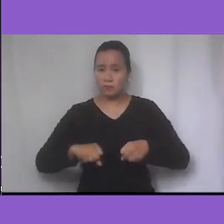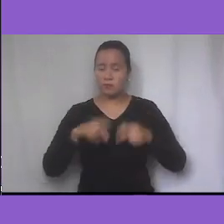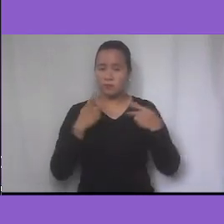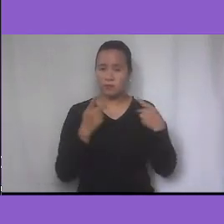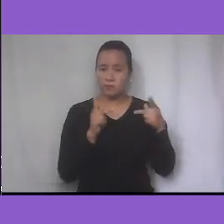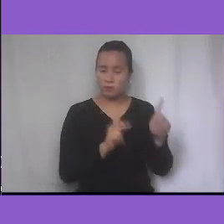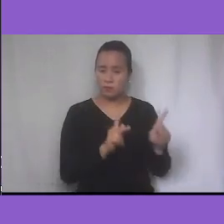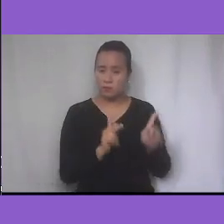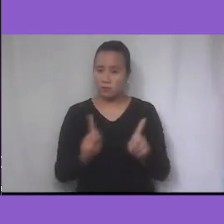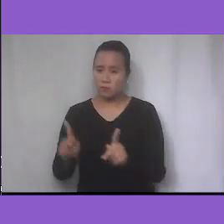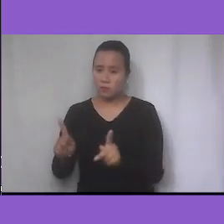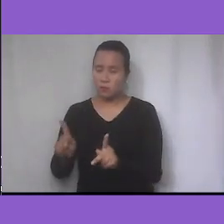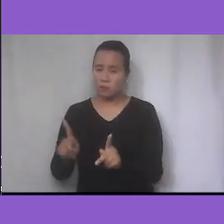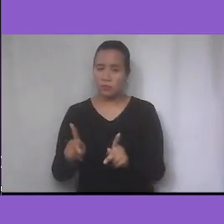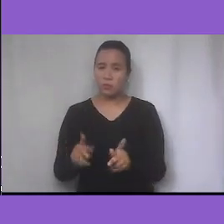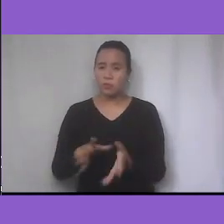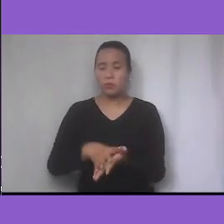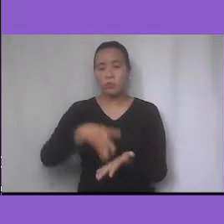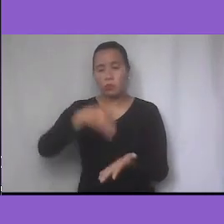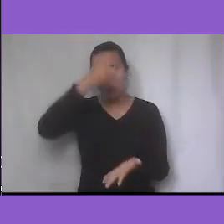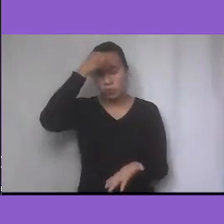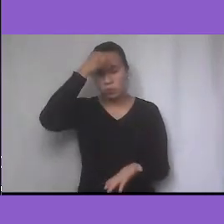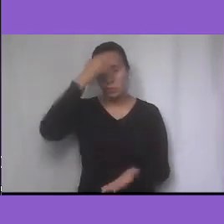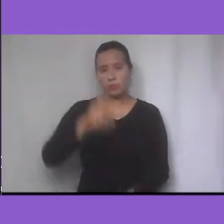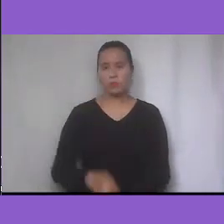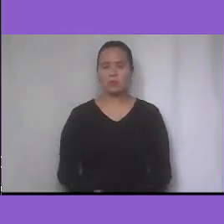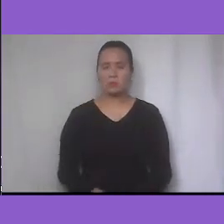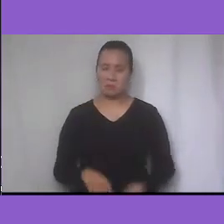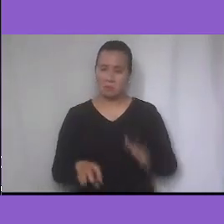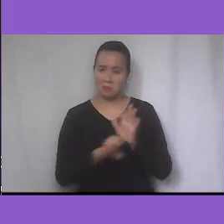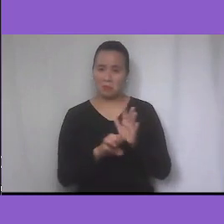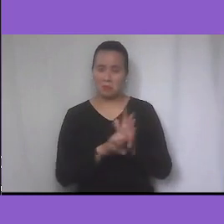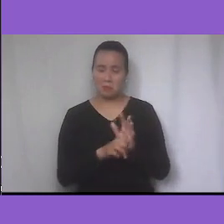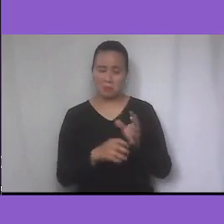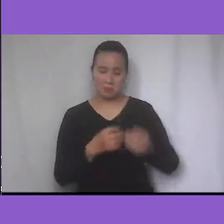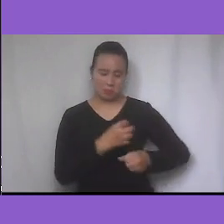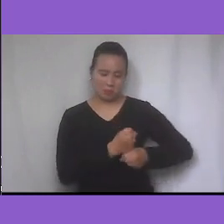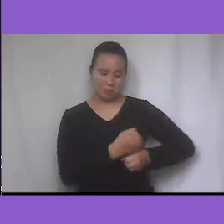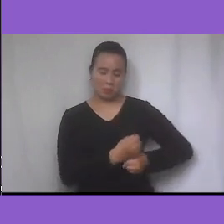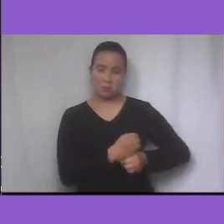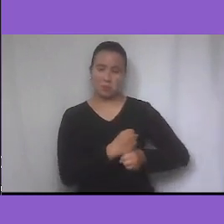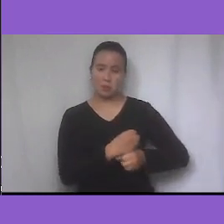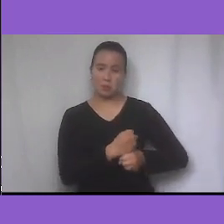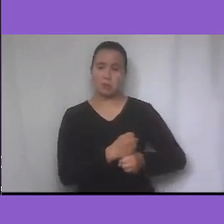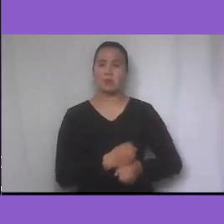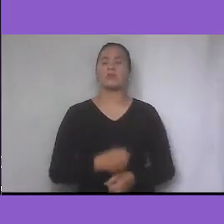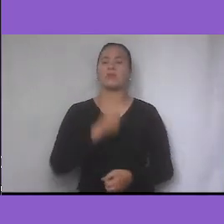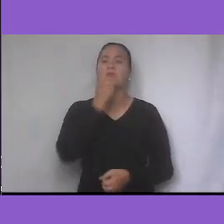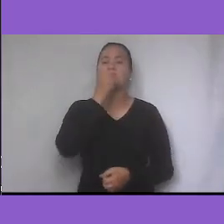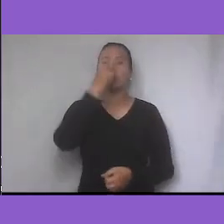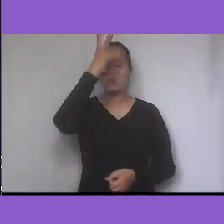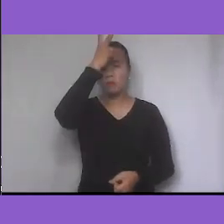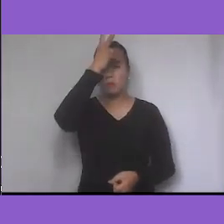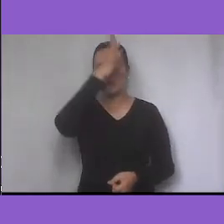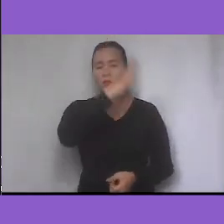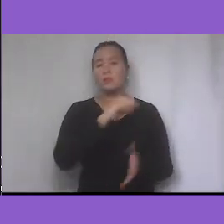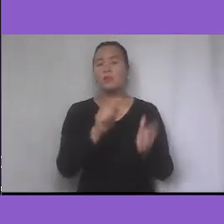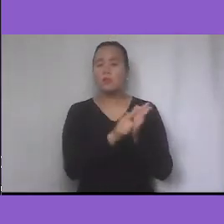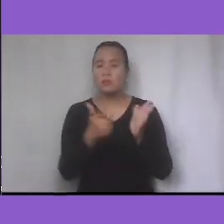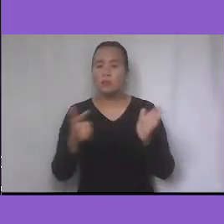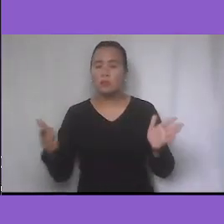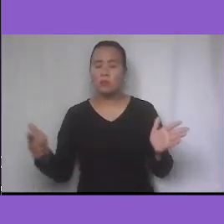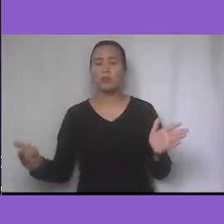learn, like maybe milking a goat. We can only do that if we have the language to do so and the vocabulary